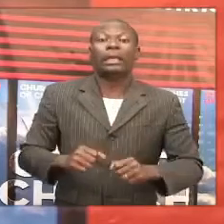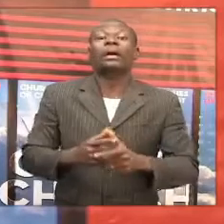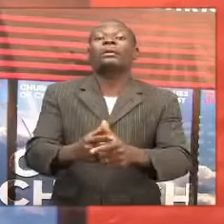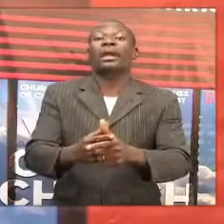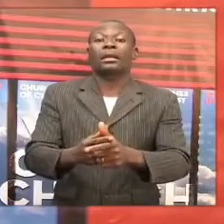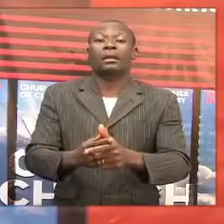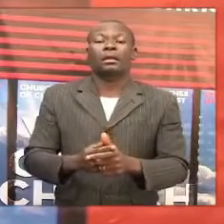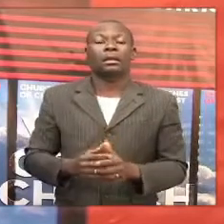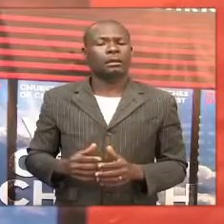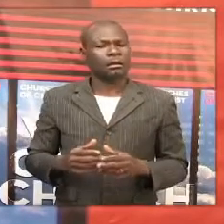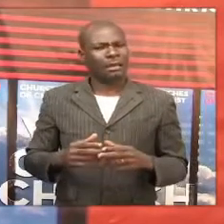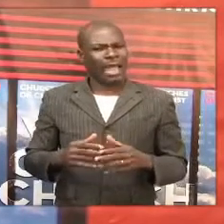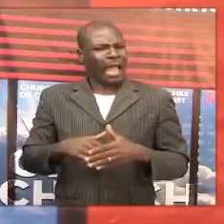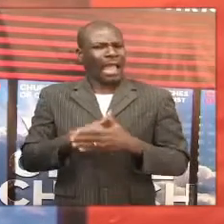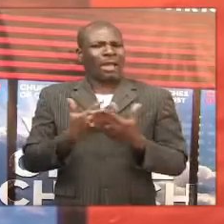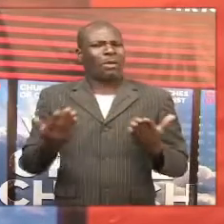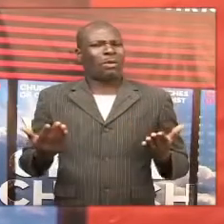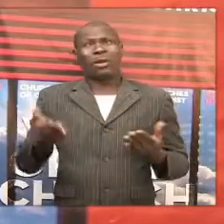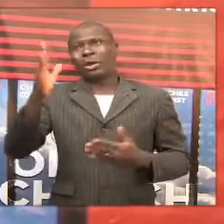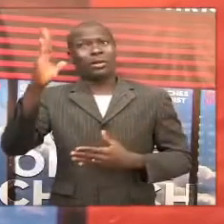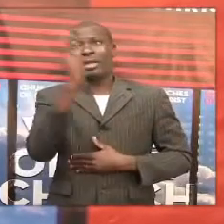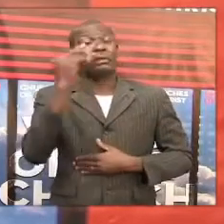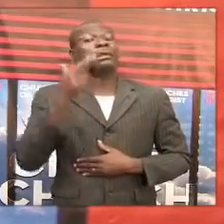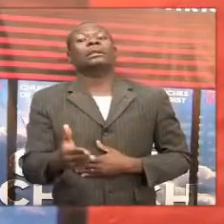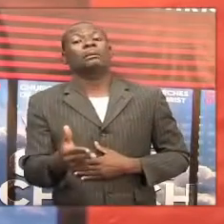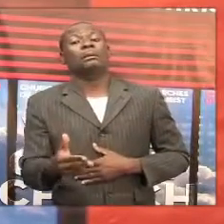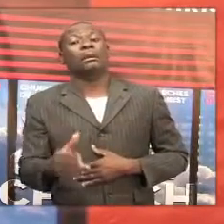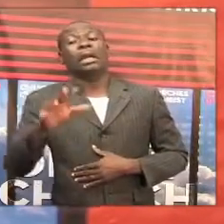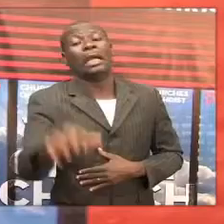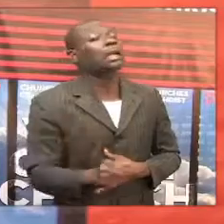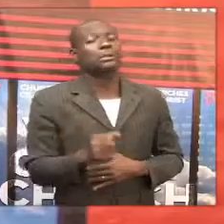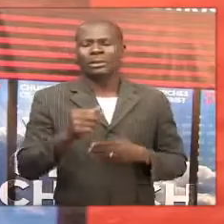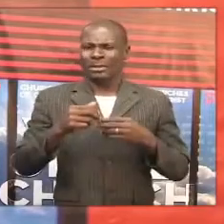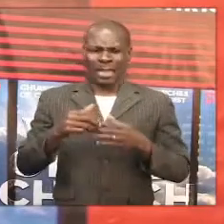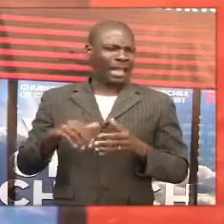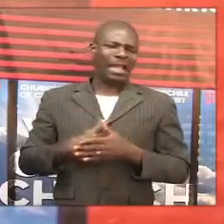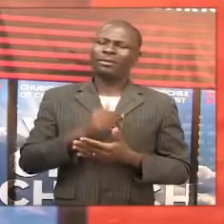enim. Ame nyanko pa wanche wo. Odofo, enyano kure.